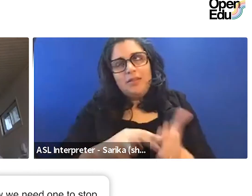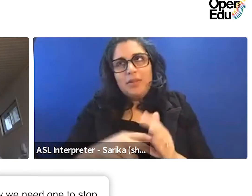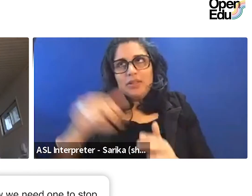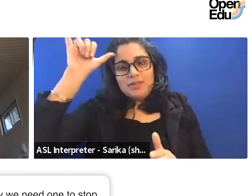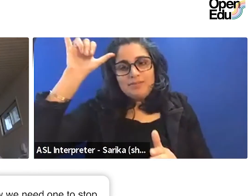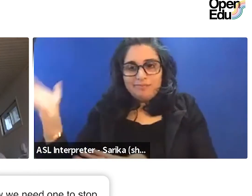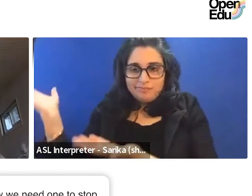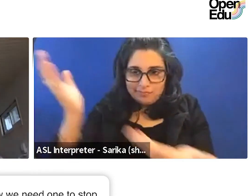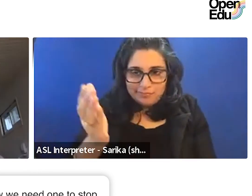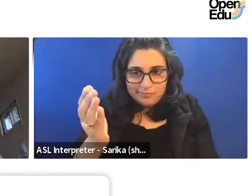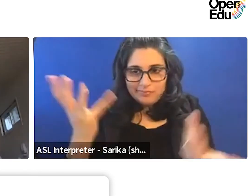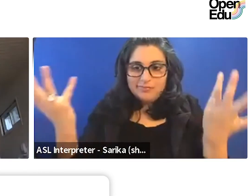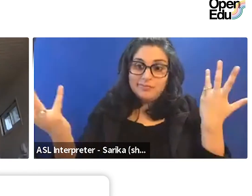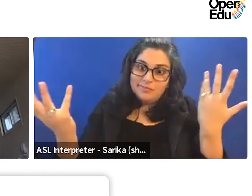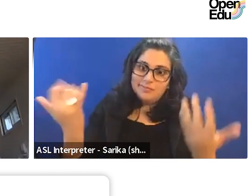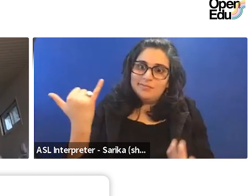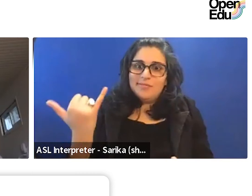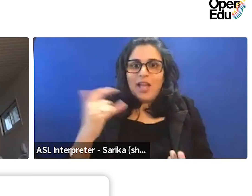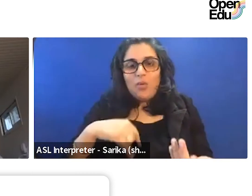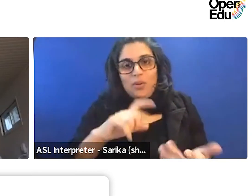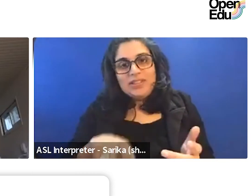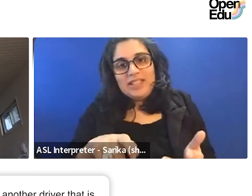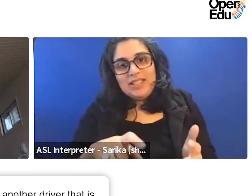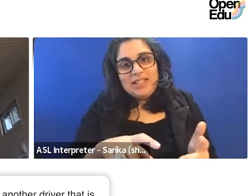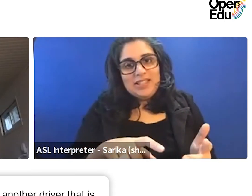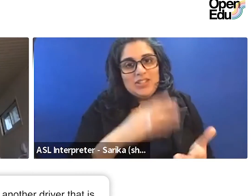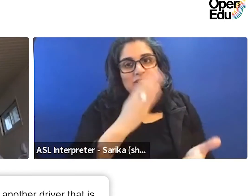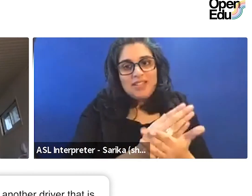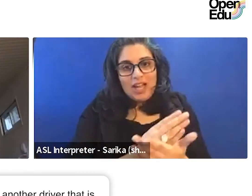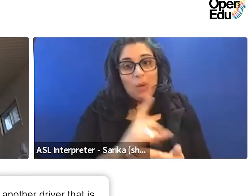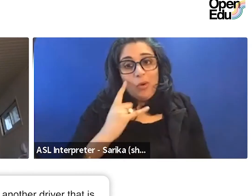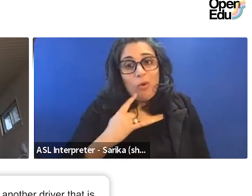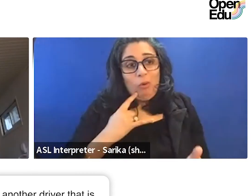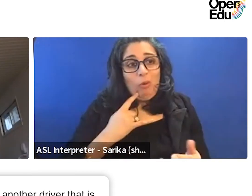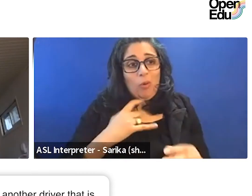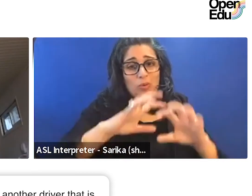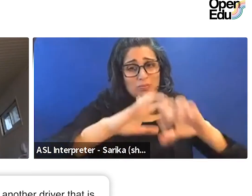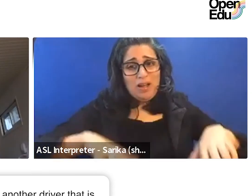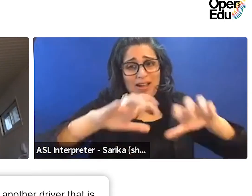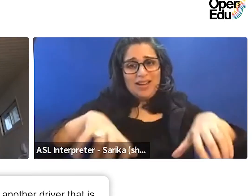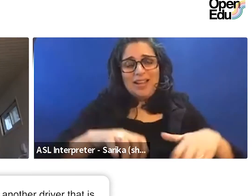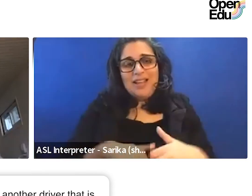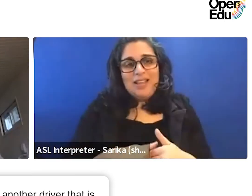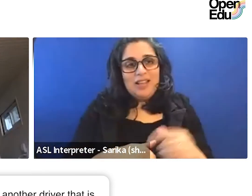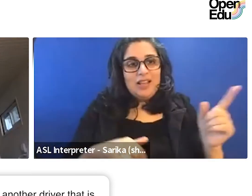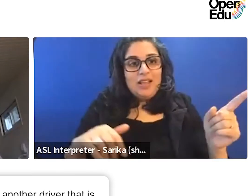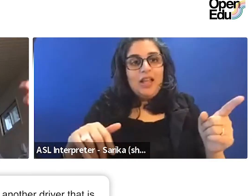stop cattle. And soon we're going to need one to stop gold mining. That's another driver that is